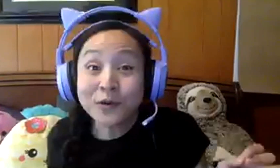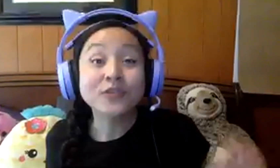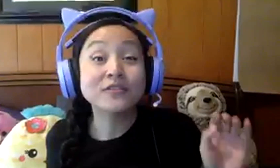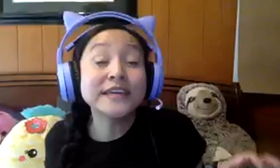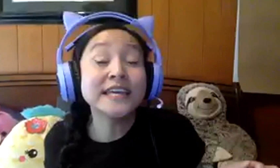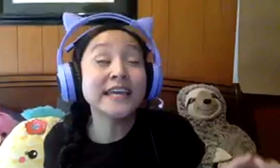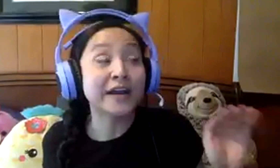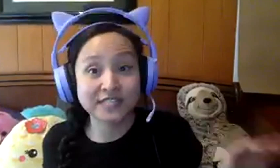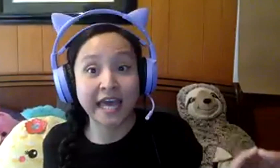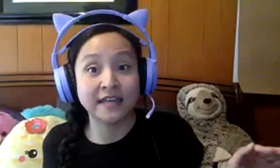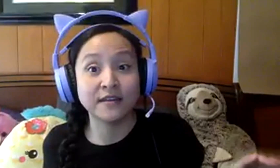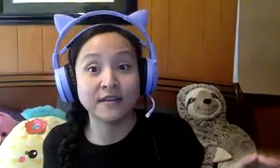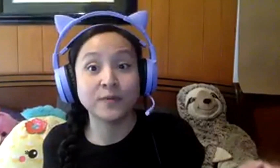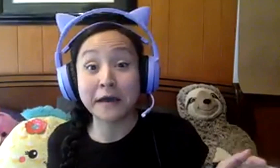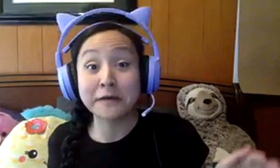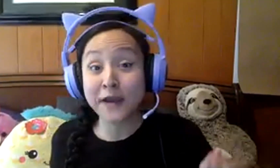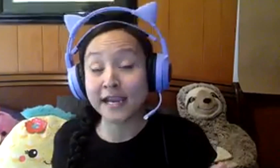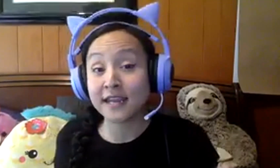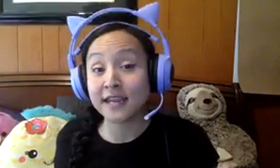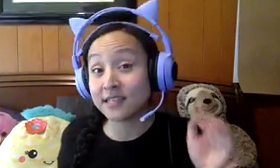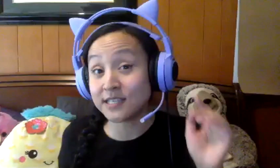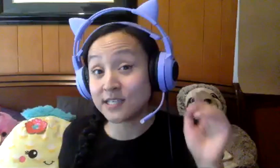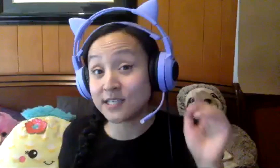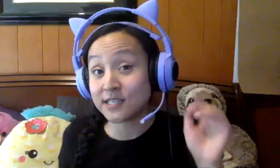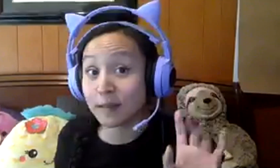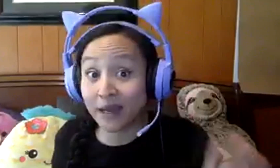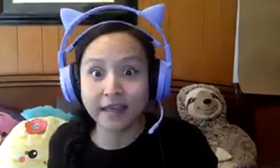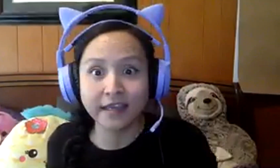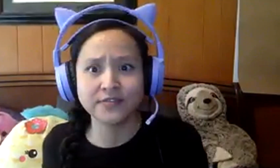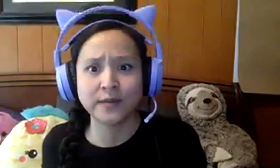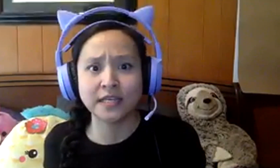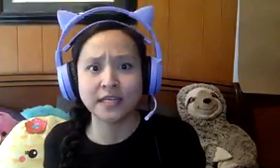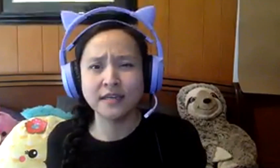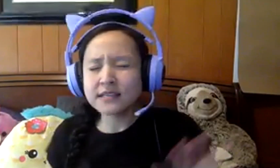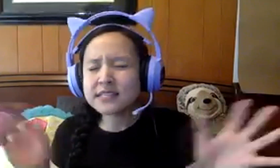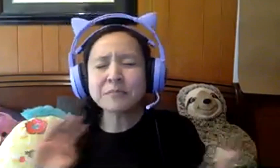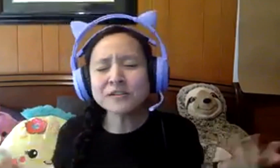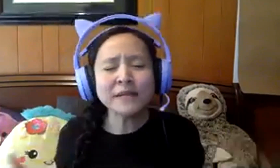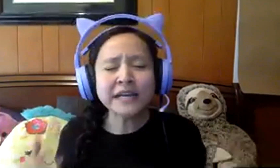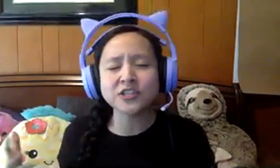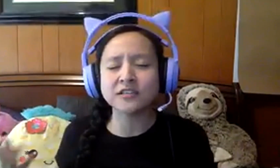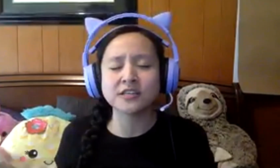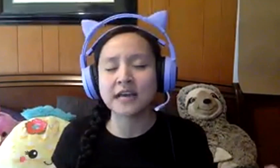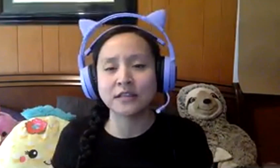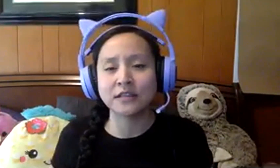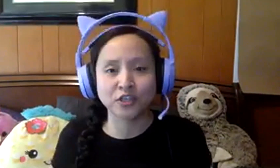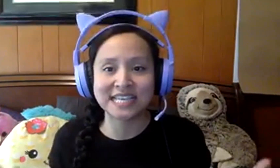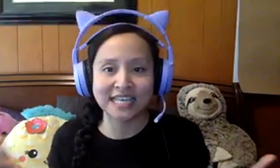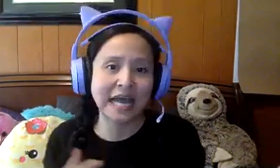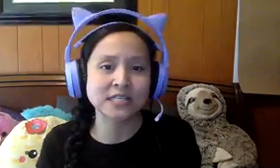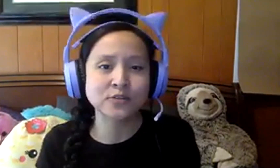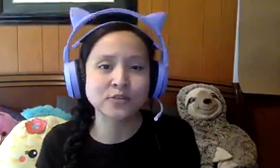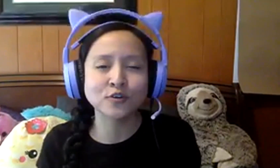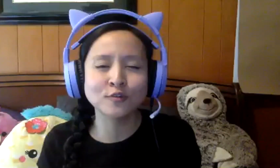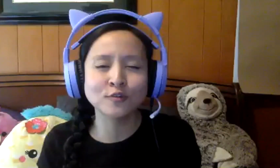Did you know 3 out of 10 will become pregnant at least once by the age of 20? This number might have changed since I learned this